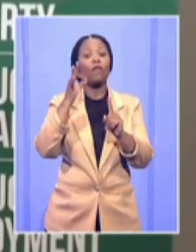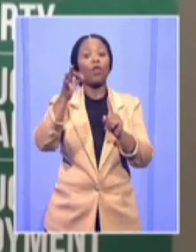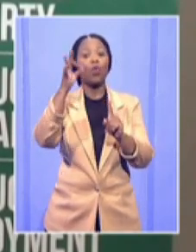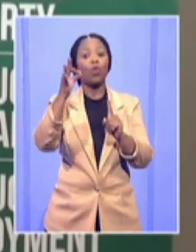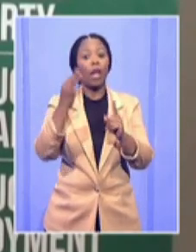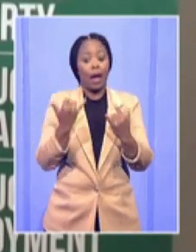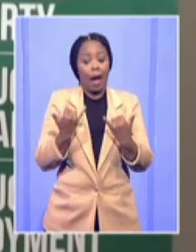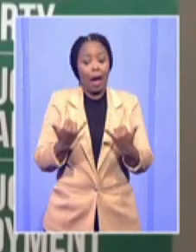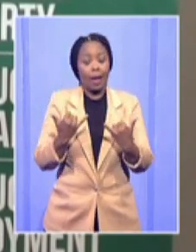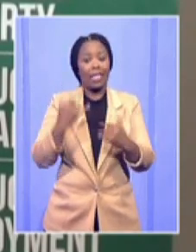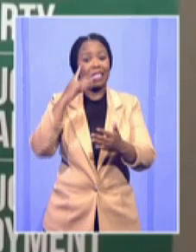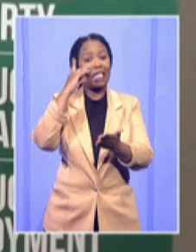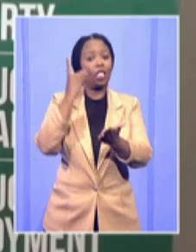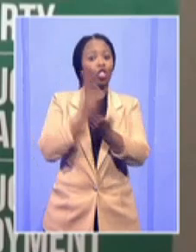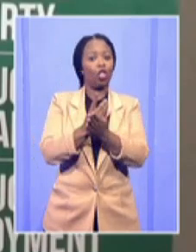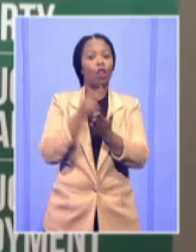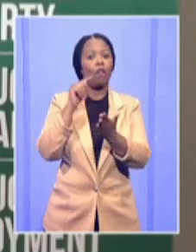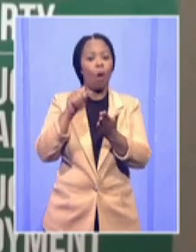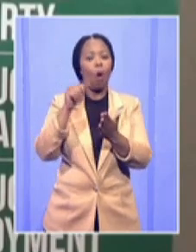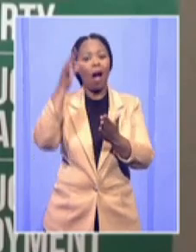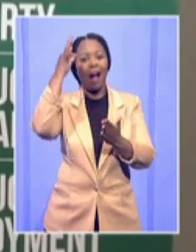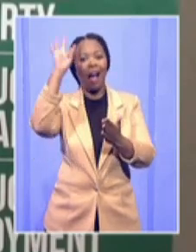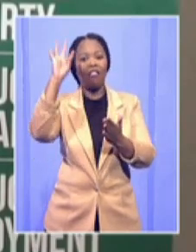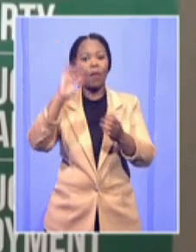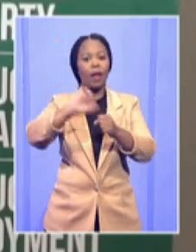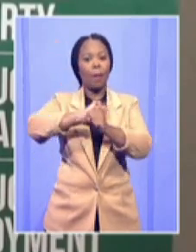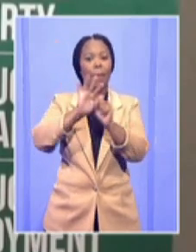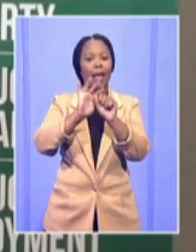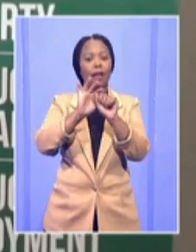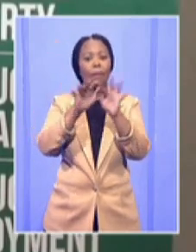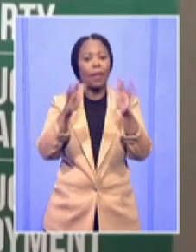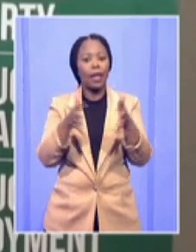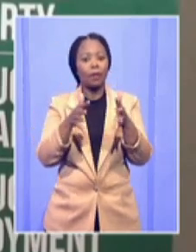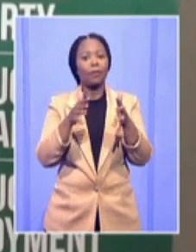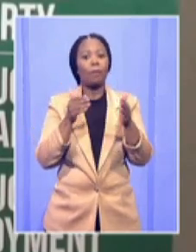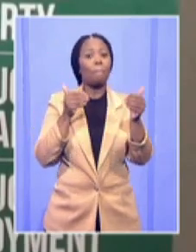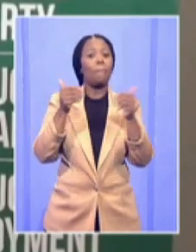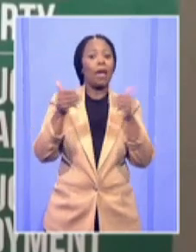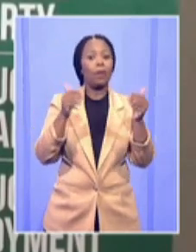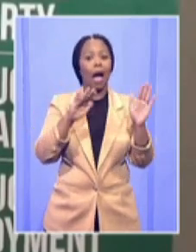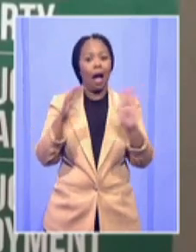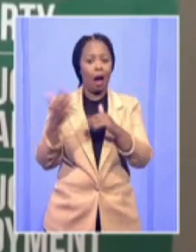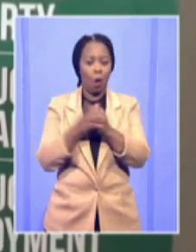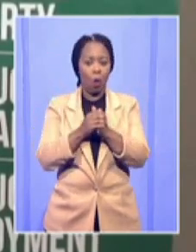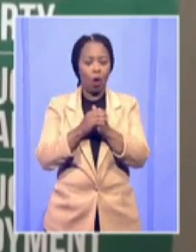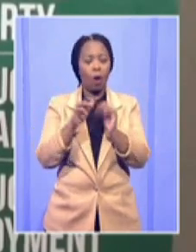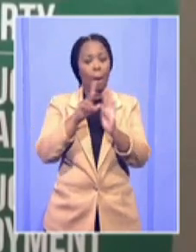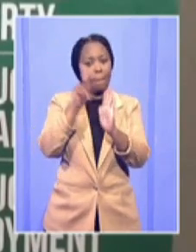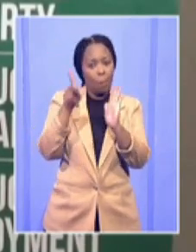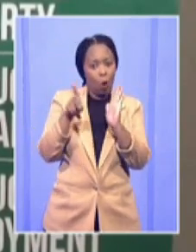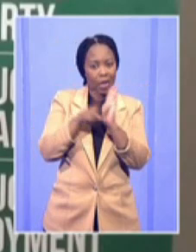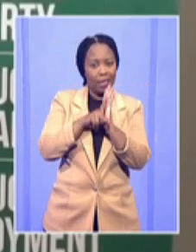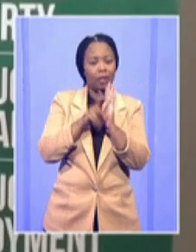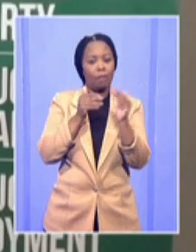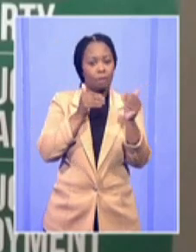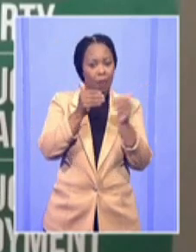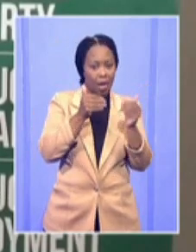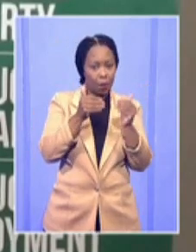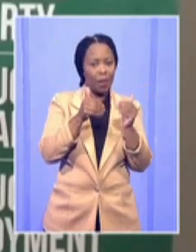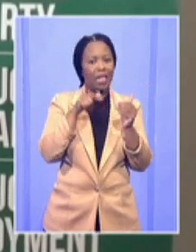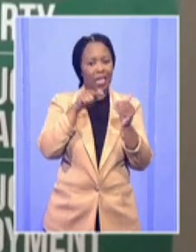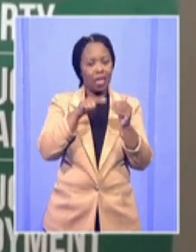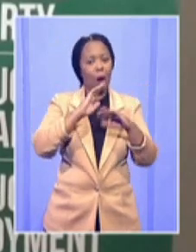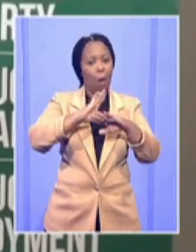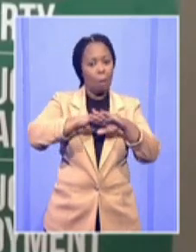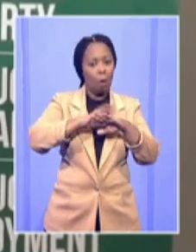on governance and pandemic management. And evidence-based policy making should remain at the core of these